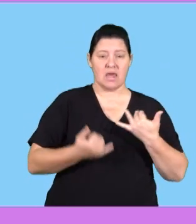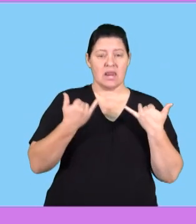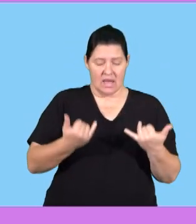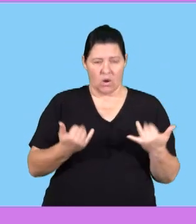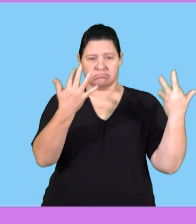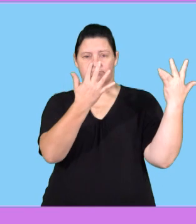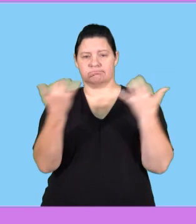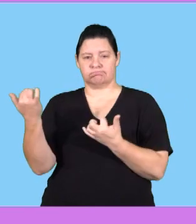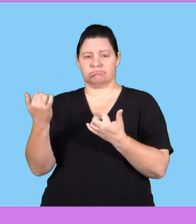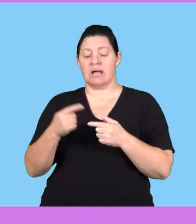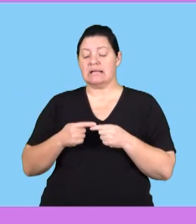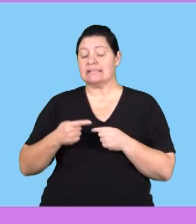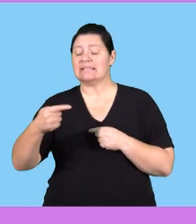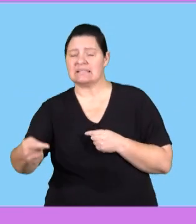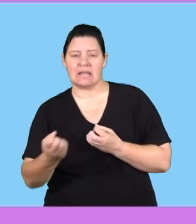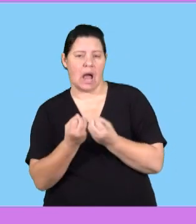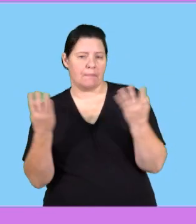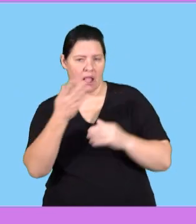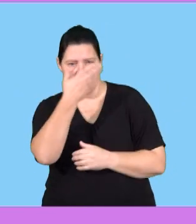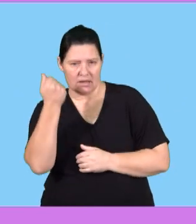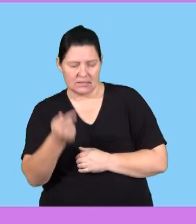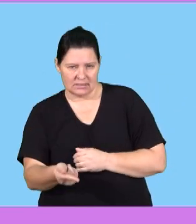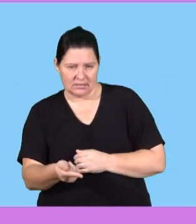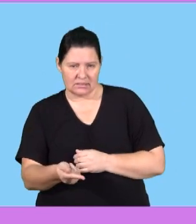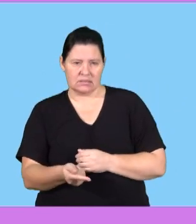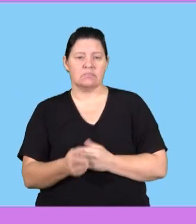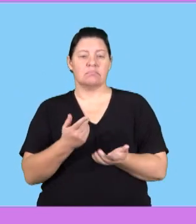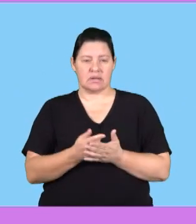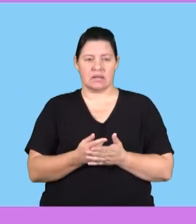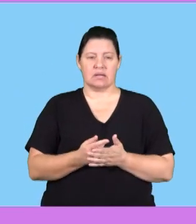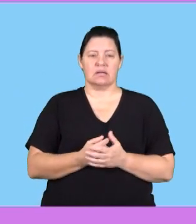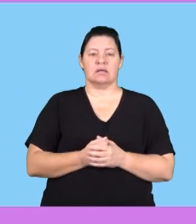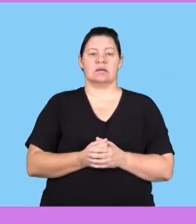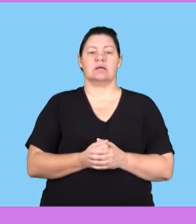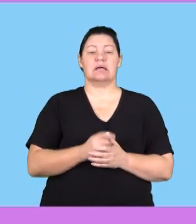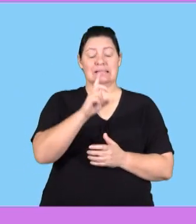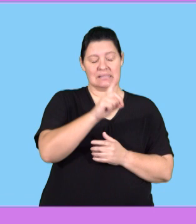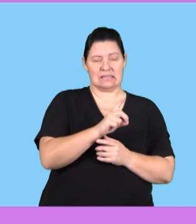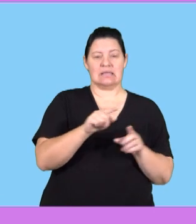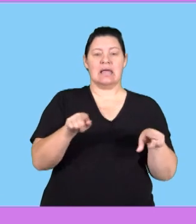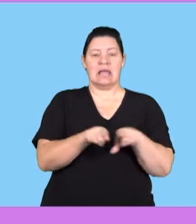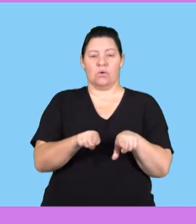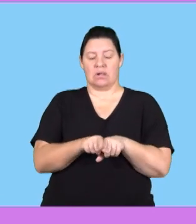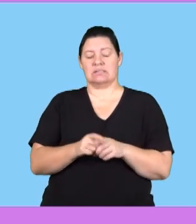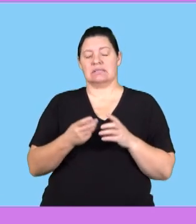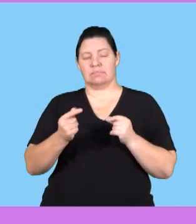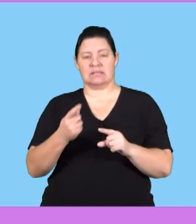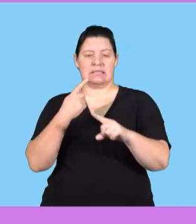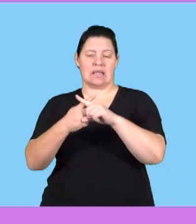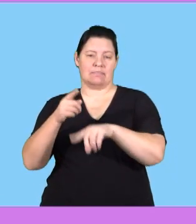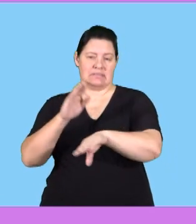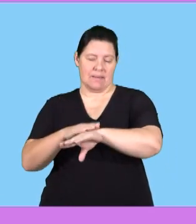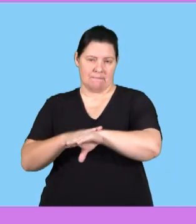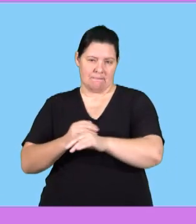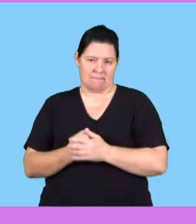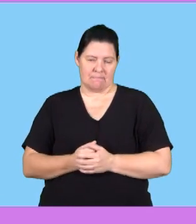is to calculate the distance. You are being given the formula distance equals speed multiplied by time. I